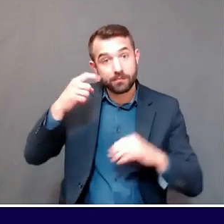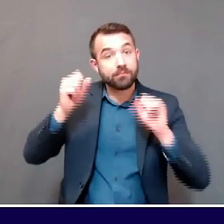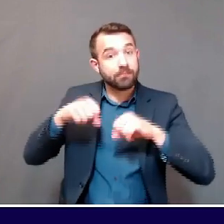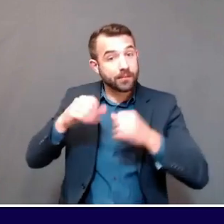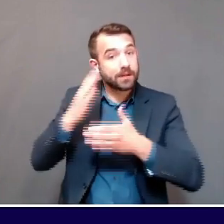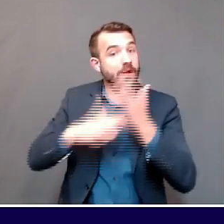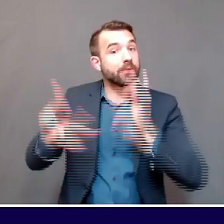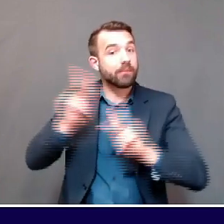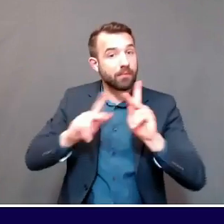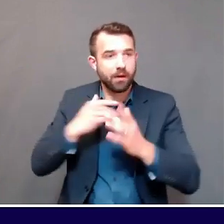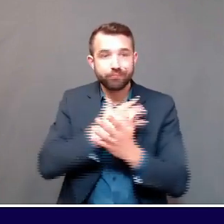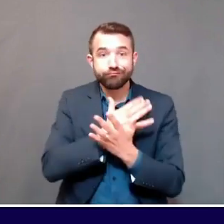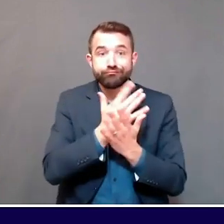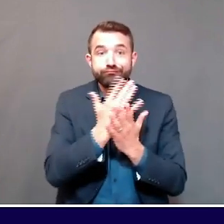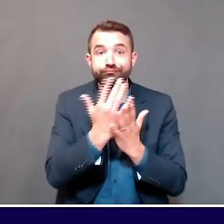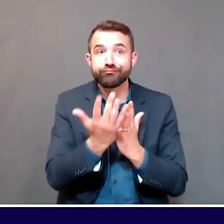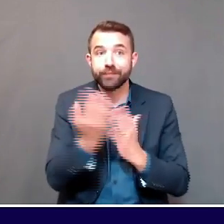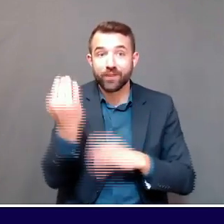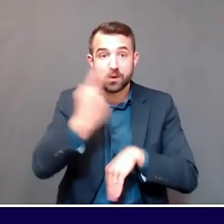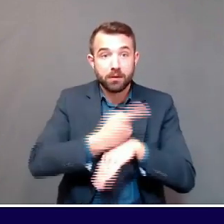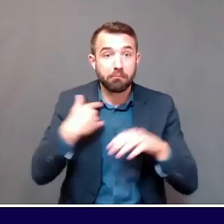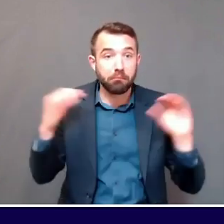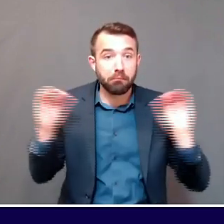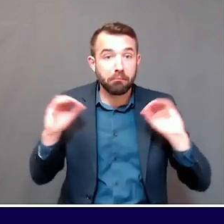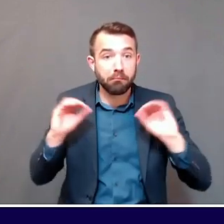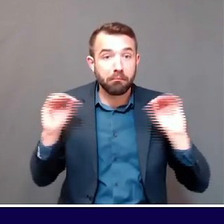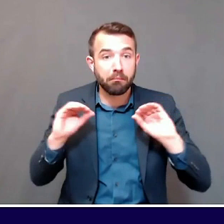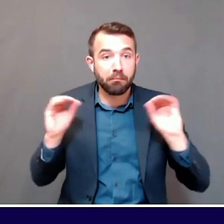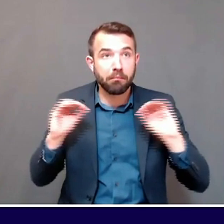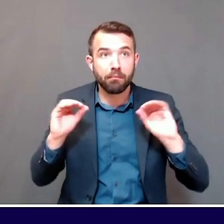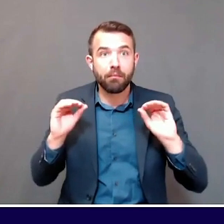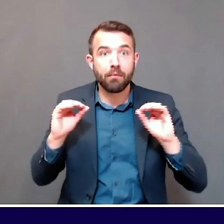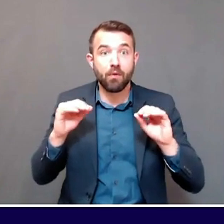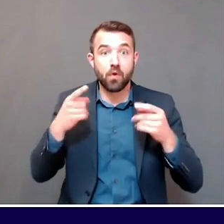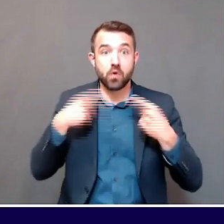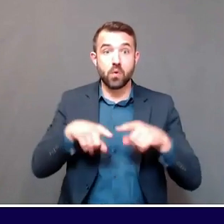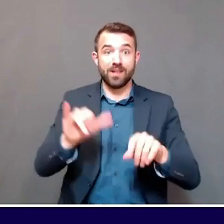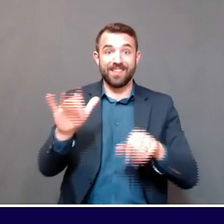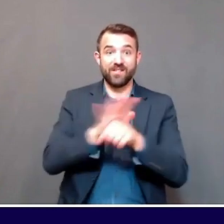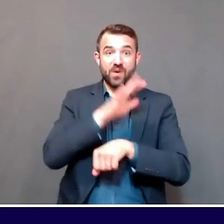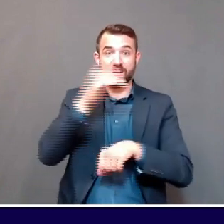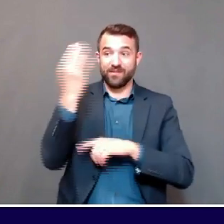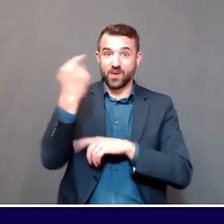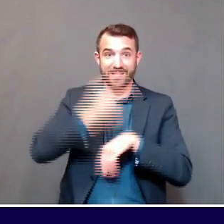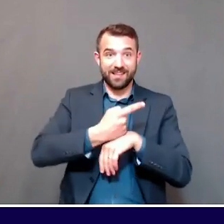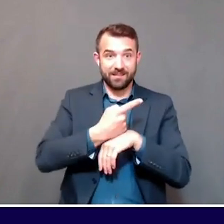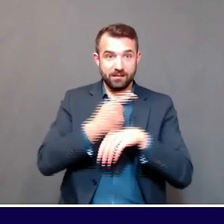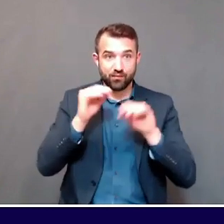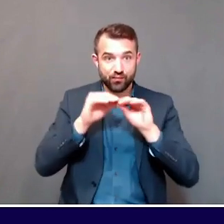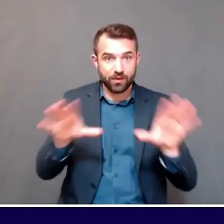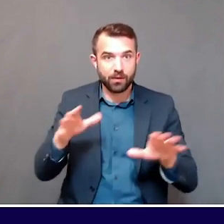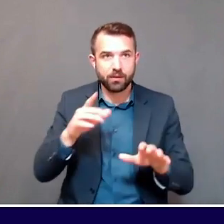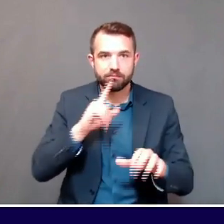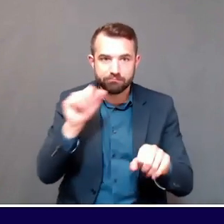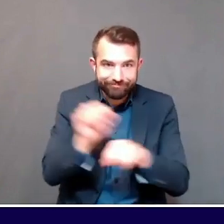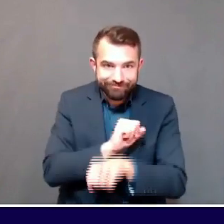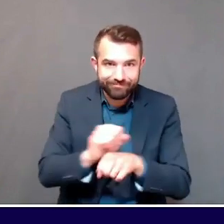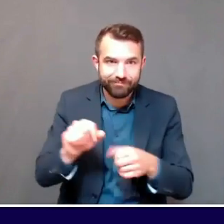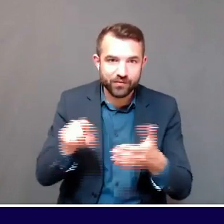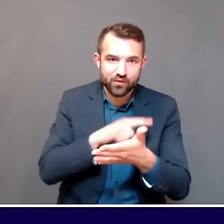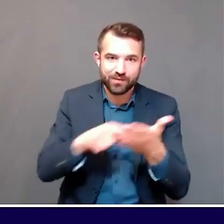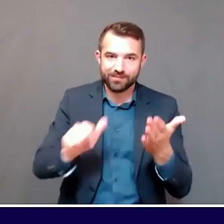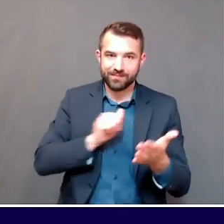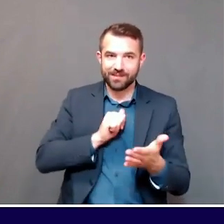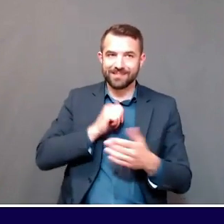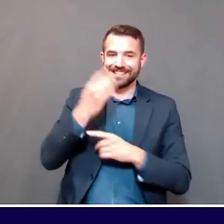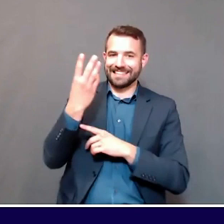their 14-day period, they can transmit the virus to anybody during that time. It's actually 16 days. But what we really